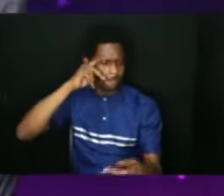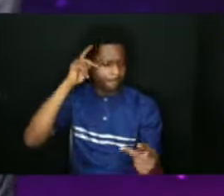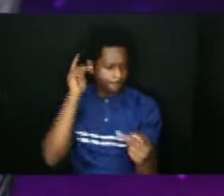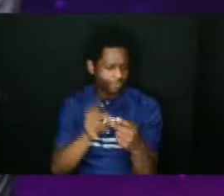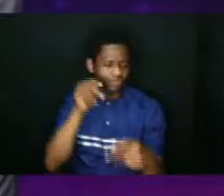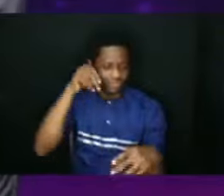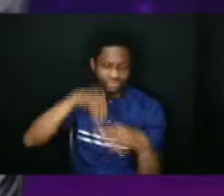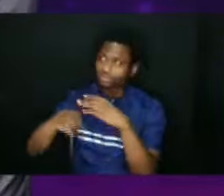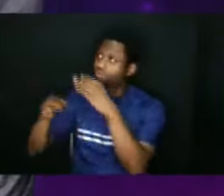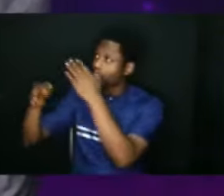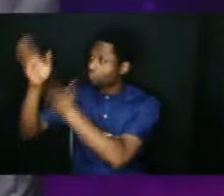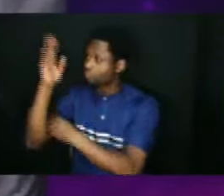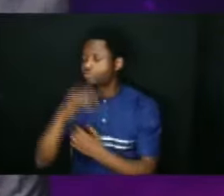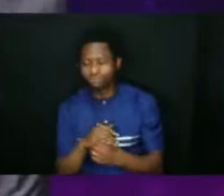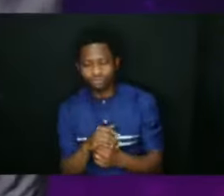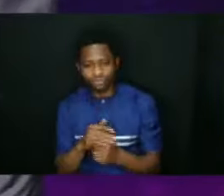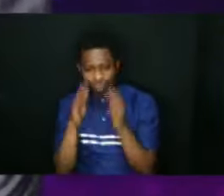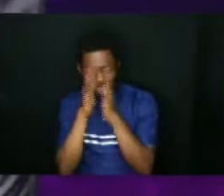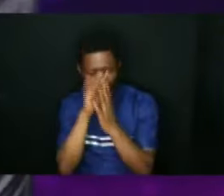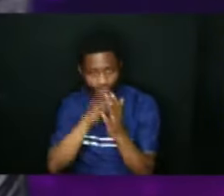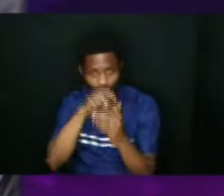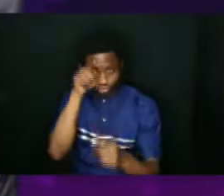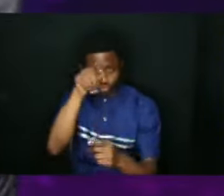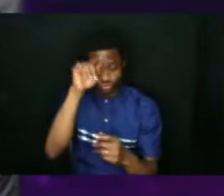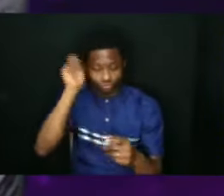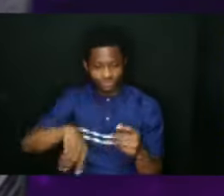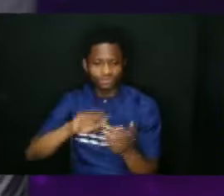I pray that you become complete in the Lord.